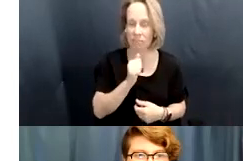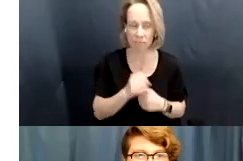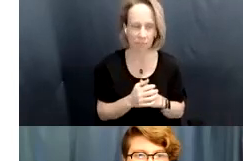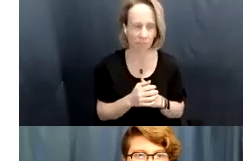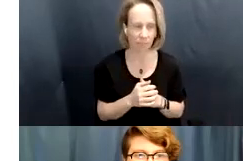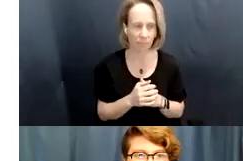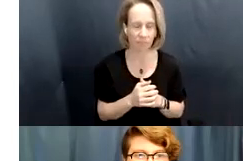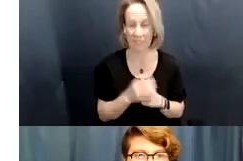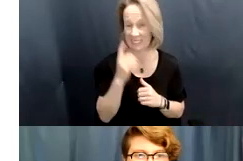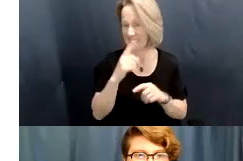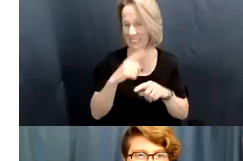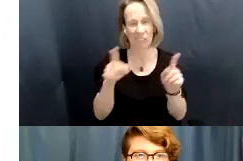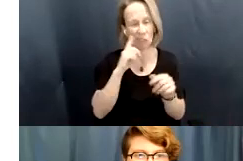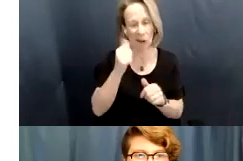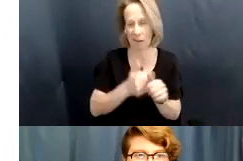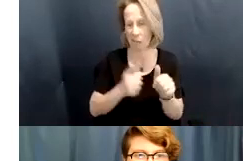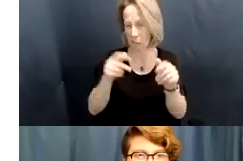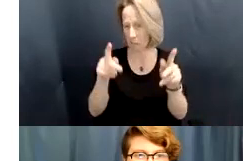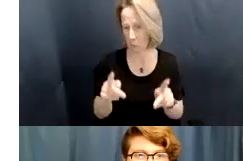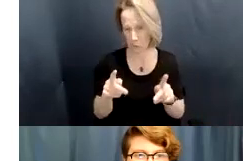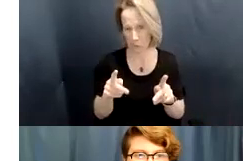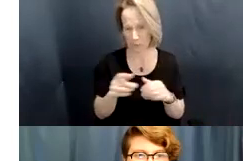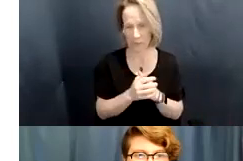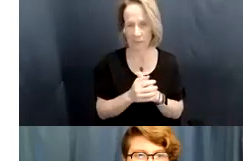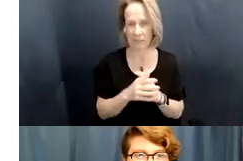for every survivor. And try walking right after a meeting.